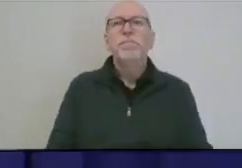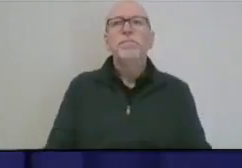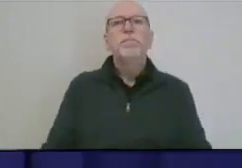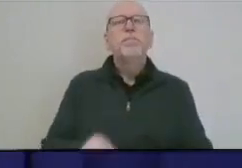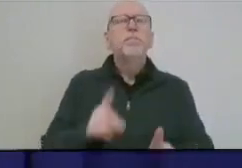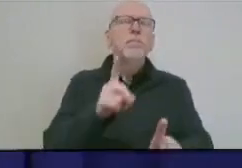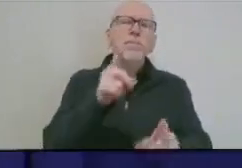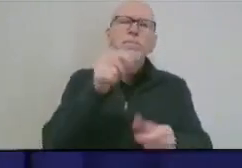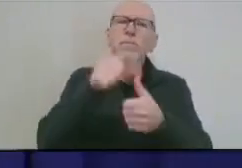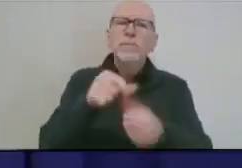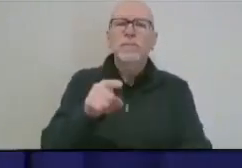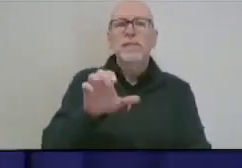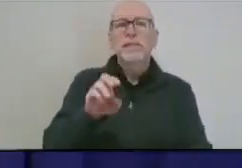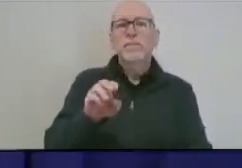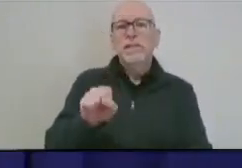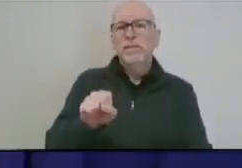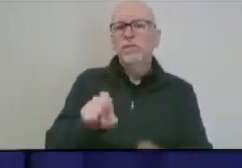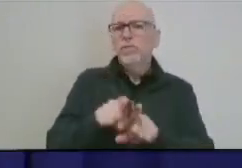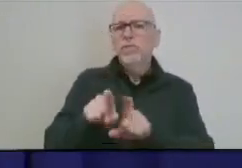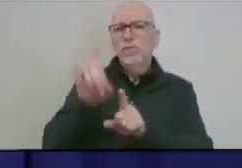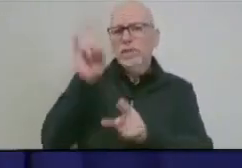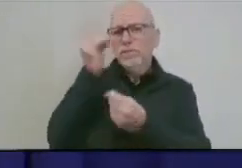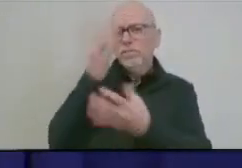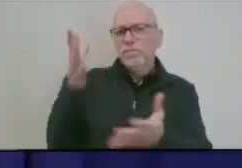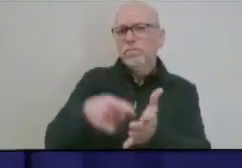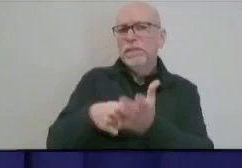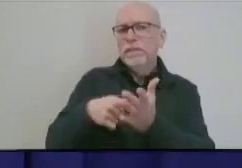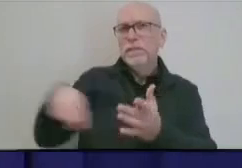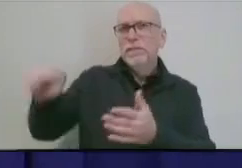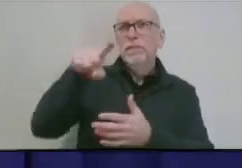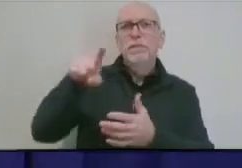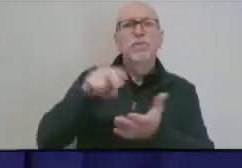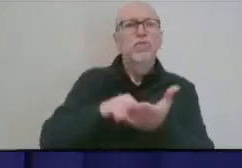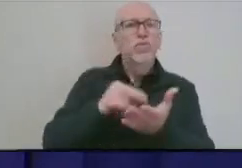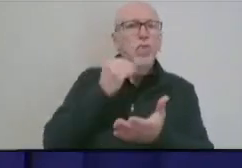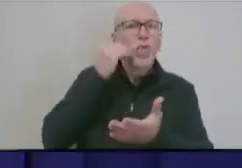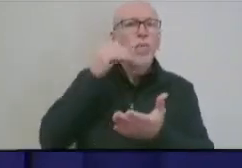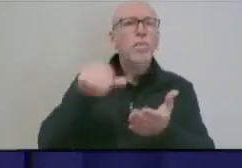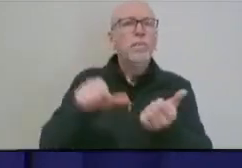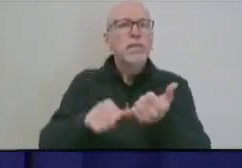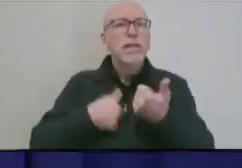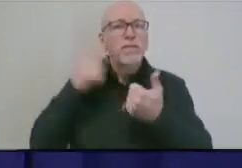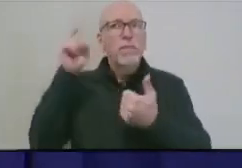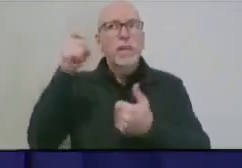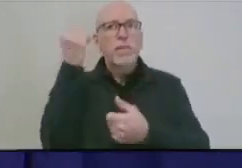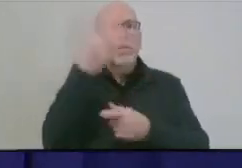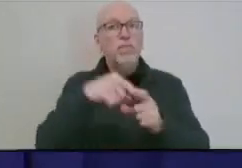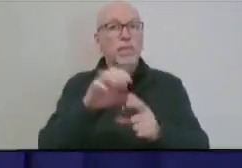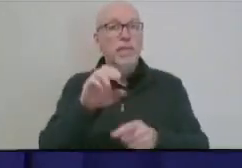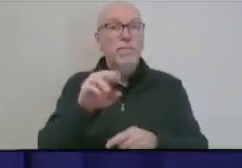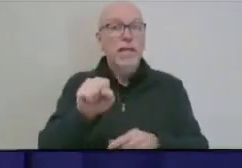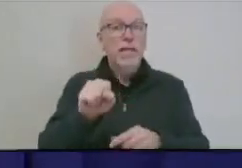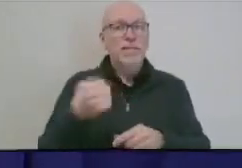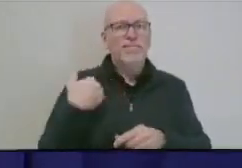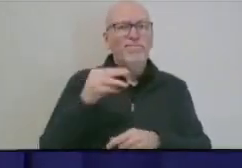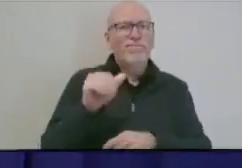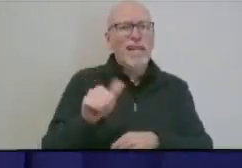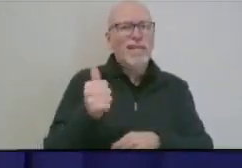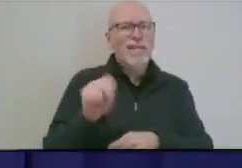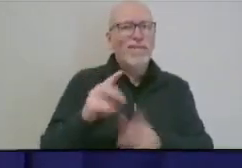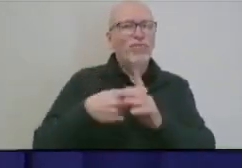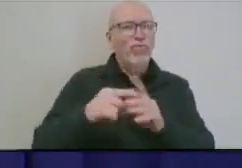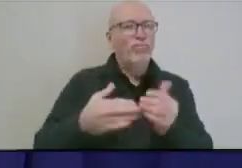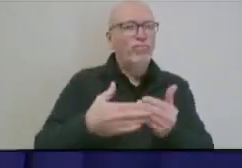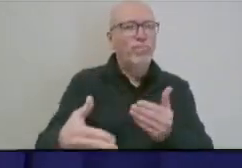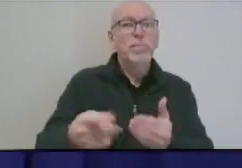that CMS also issued a mandate for long-term care facilities to report deaths to them beginning May 17th, and in some cases